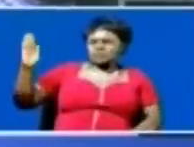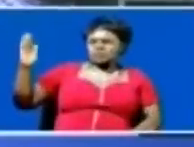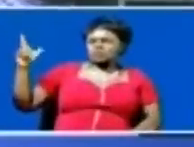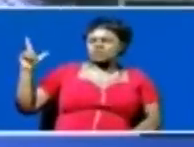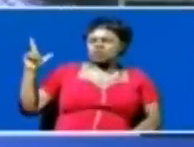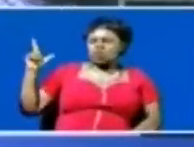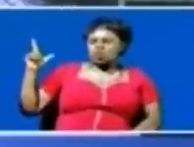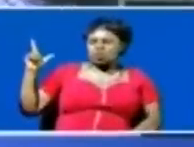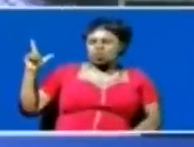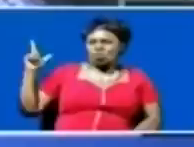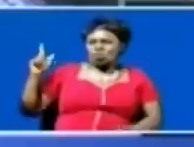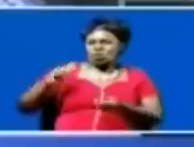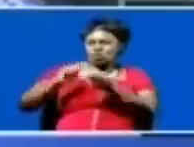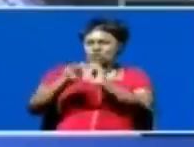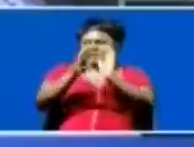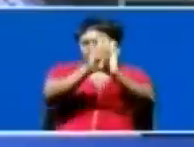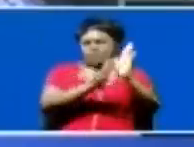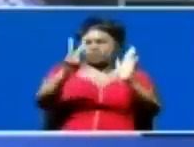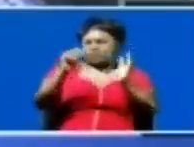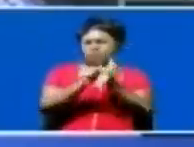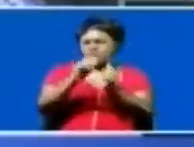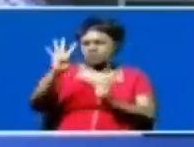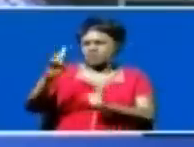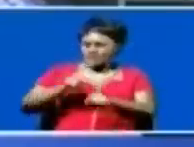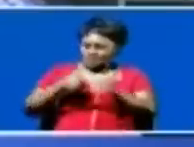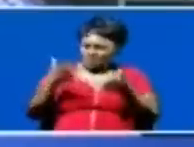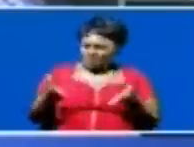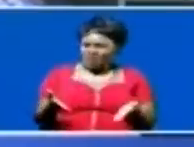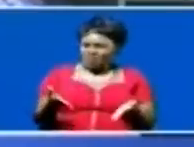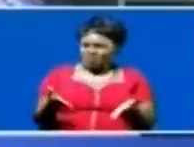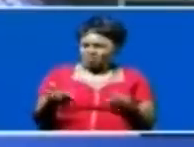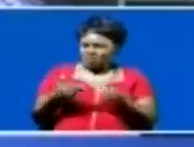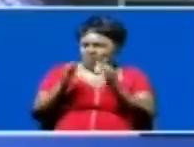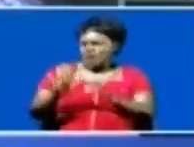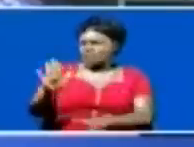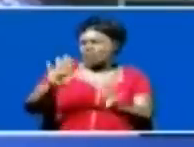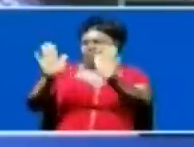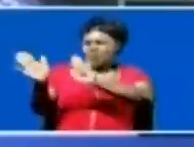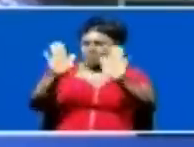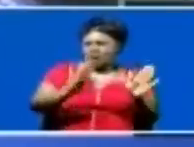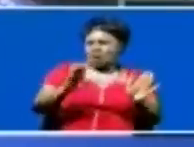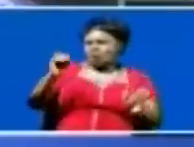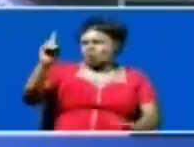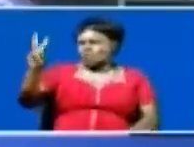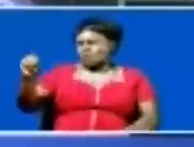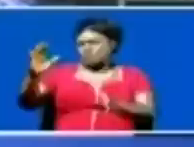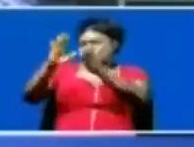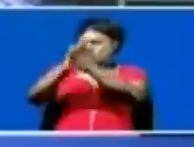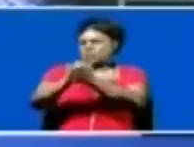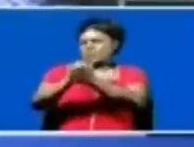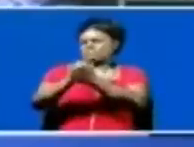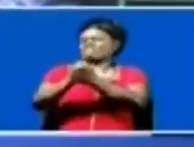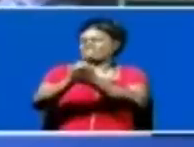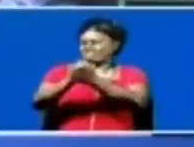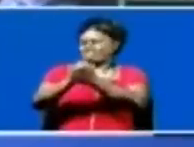laws, the Security Amendment Bill of 2014. This time round, the party leaders of Wiper, ODM, Jubilee, seem to